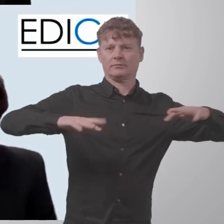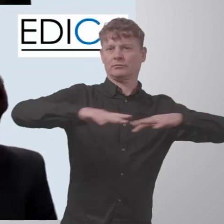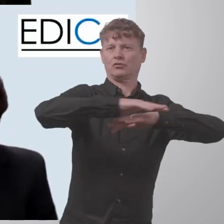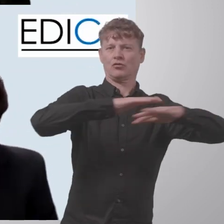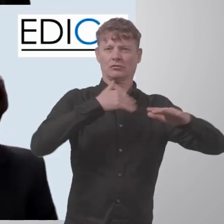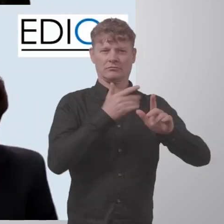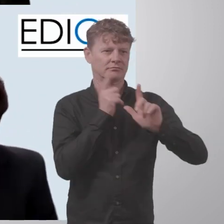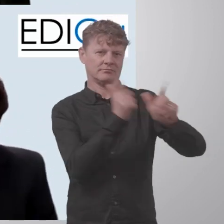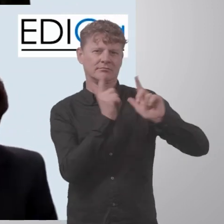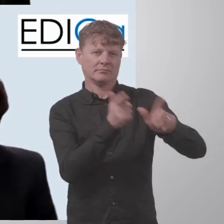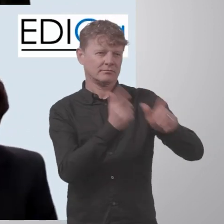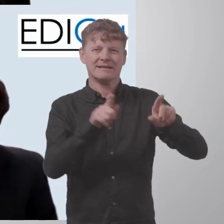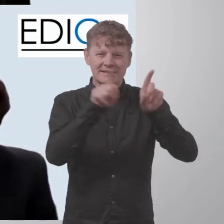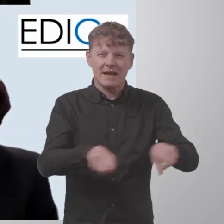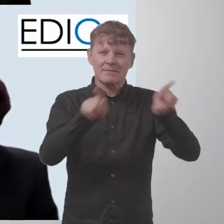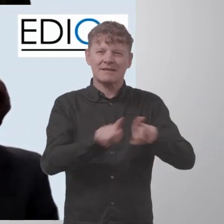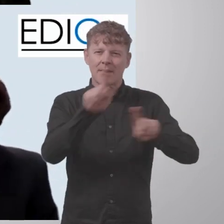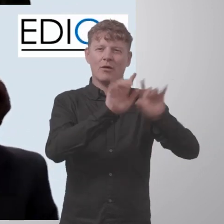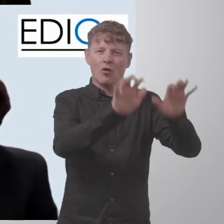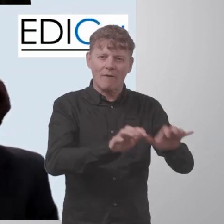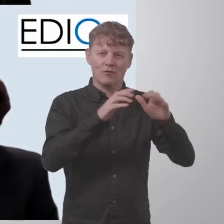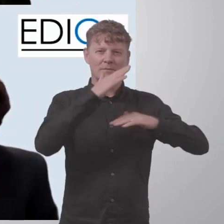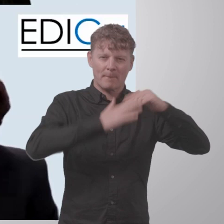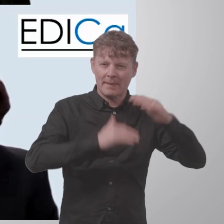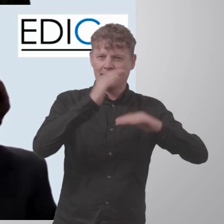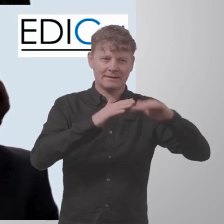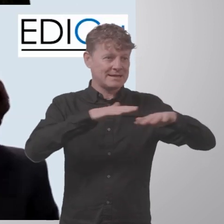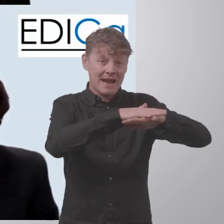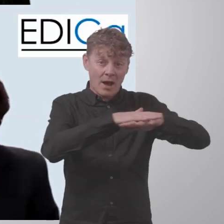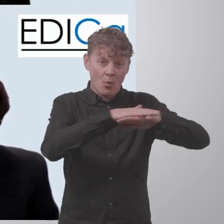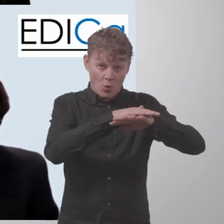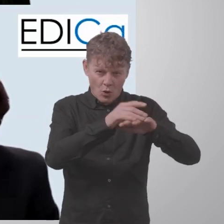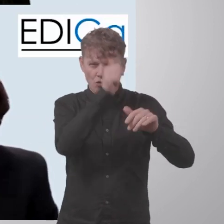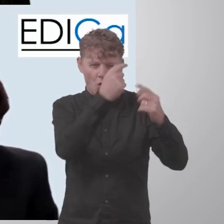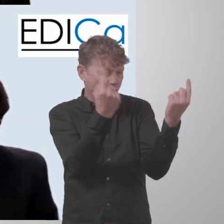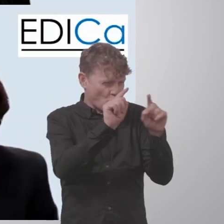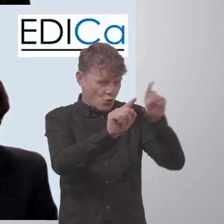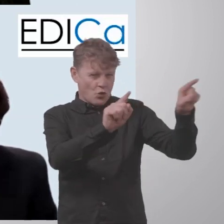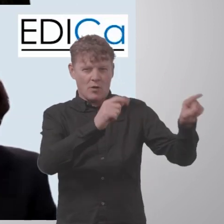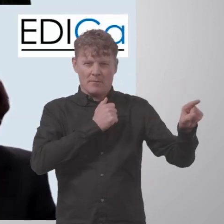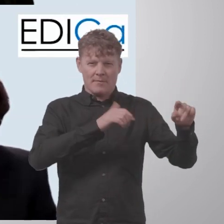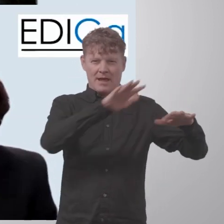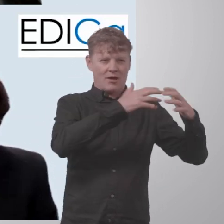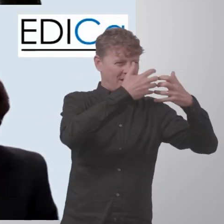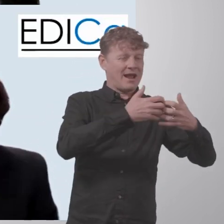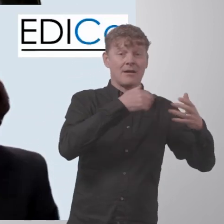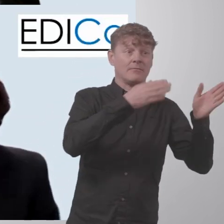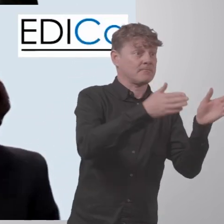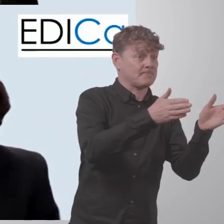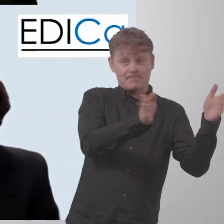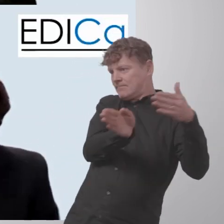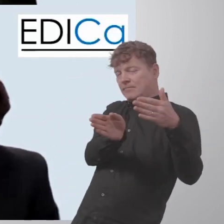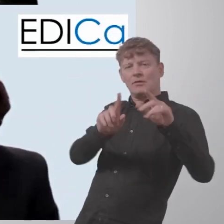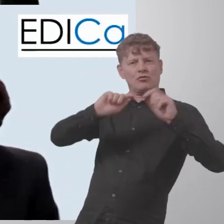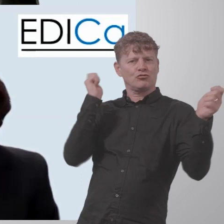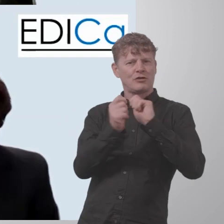got to develop a network and knew who was who, and all of that disappeared when I changed context and started in a different